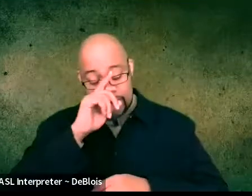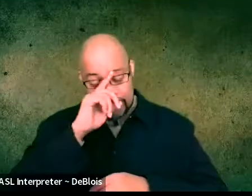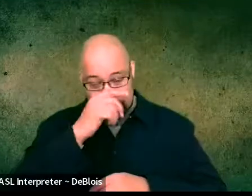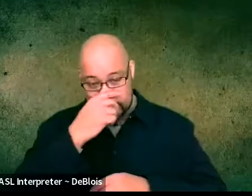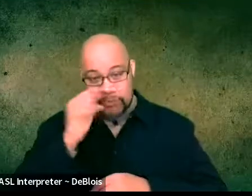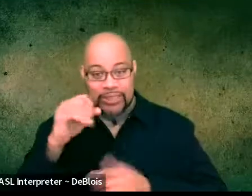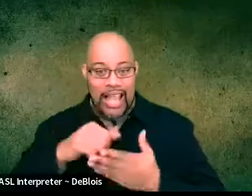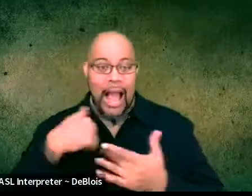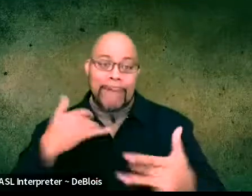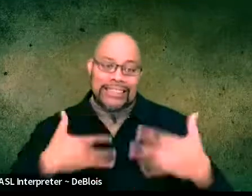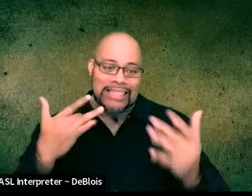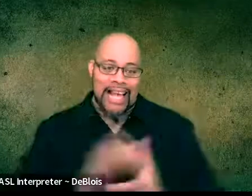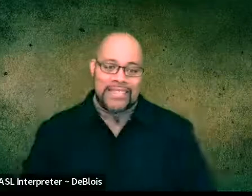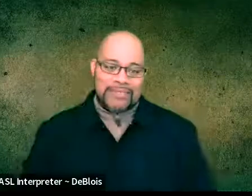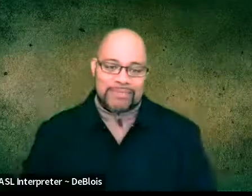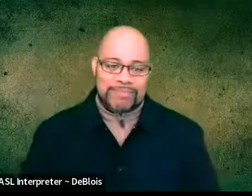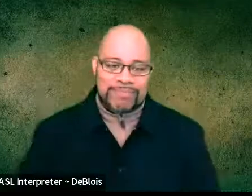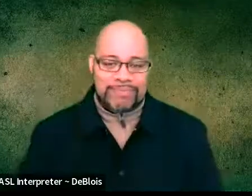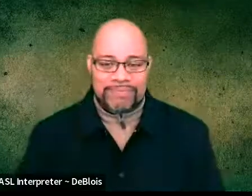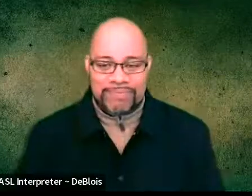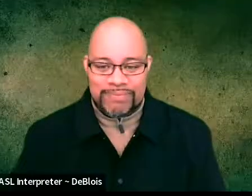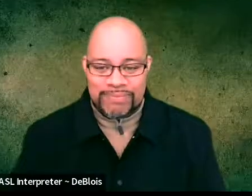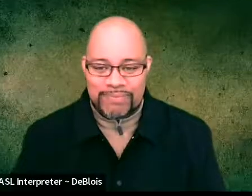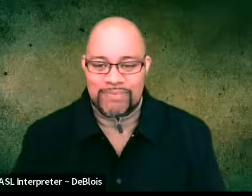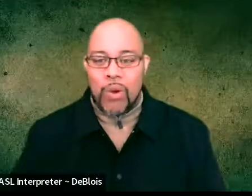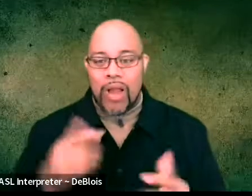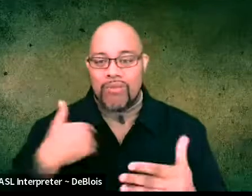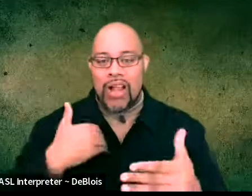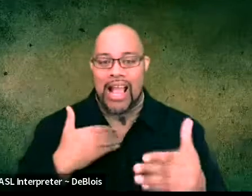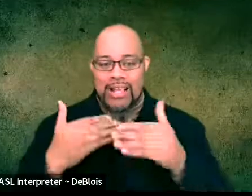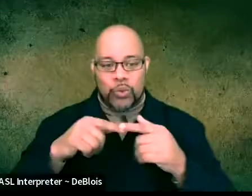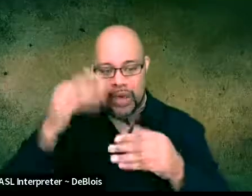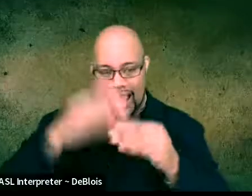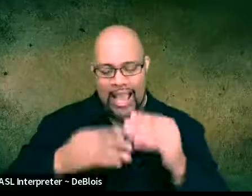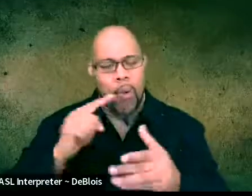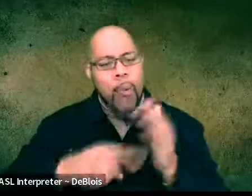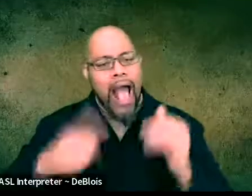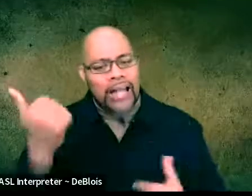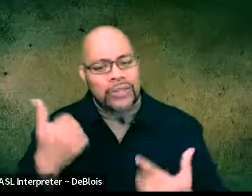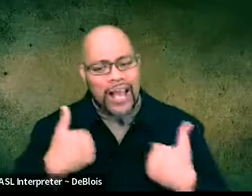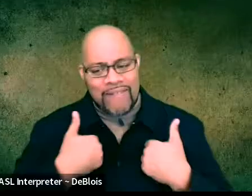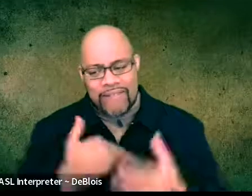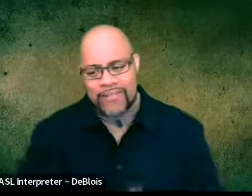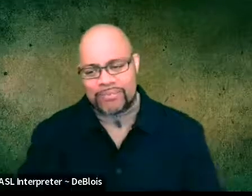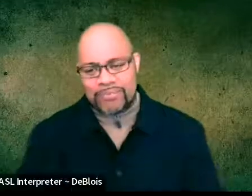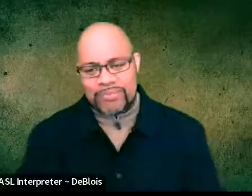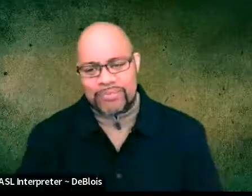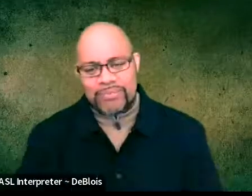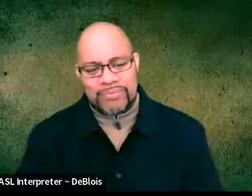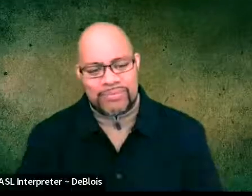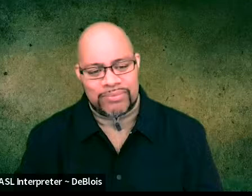yeah, I'm excited. I'm excited. All right, we're getting towards the end. What else do we have?